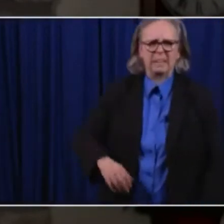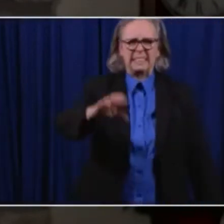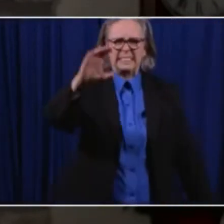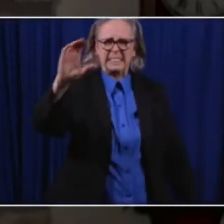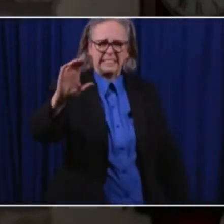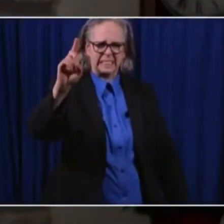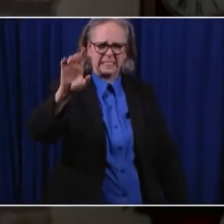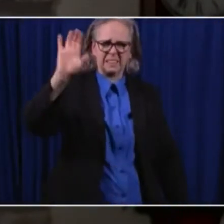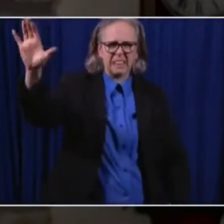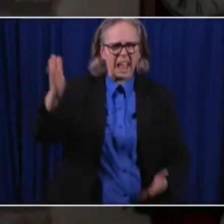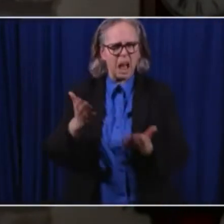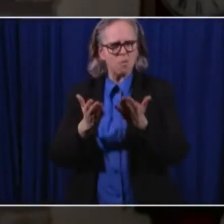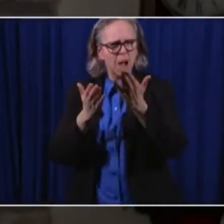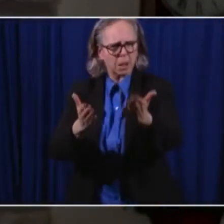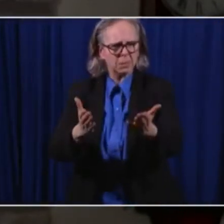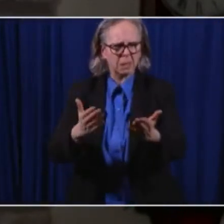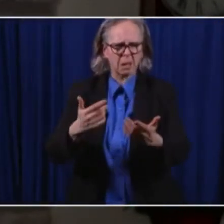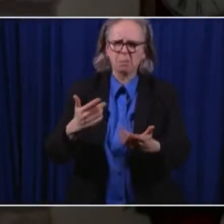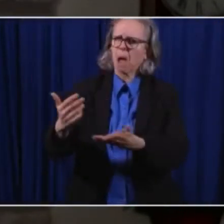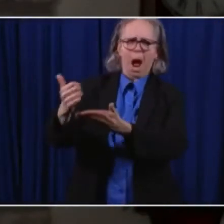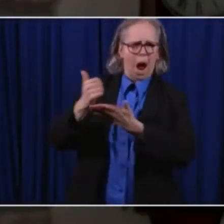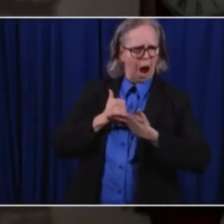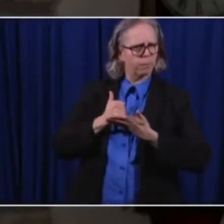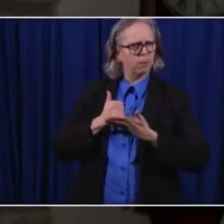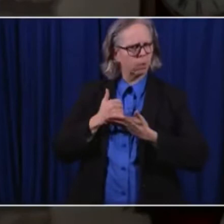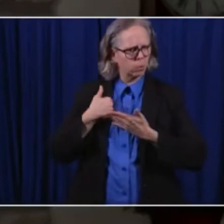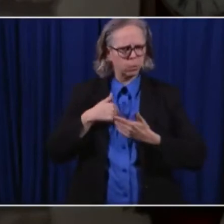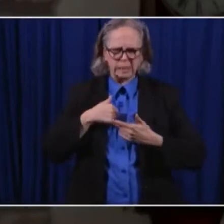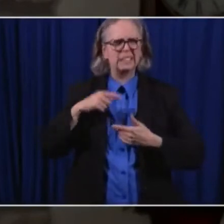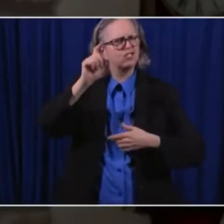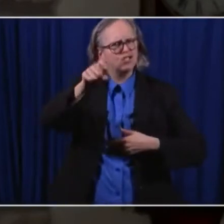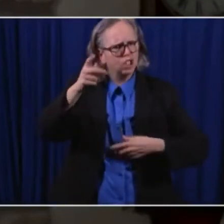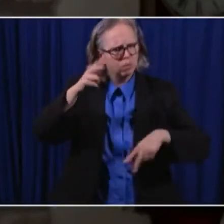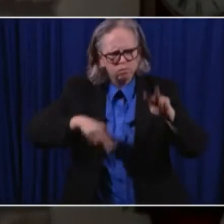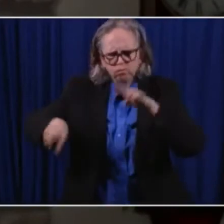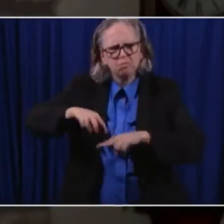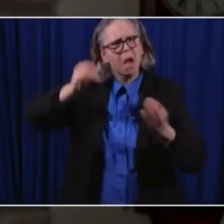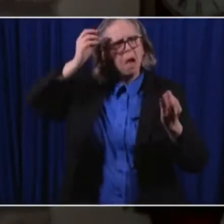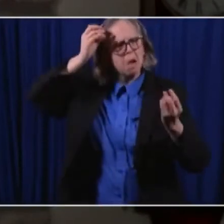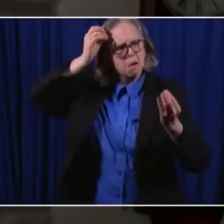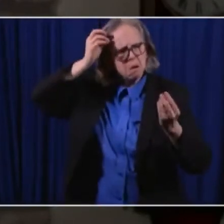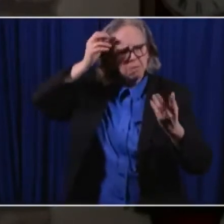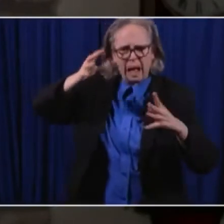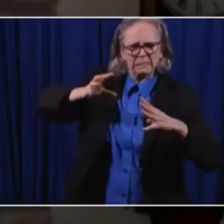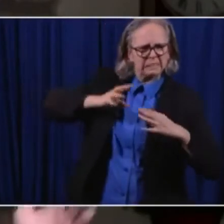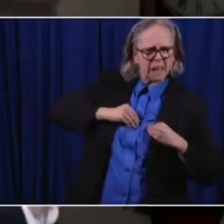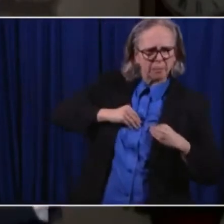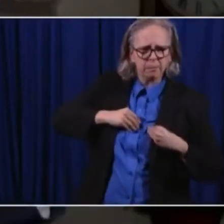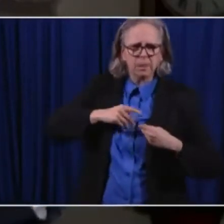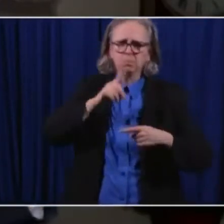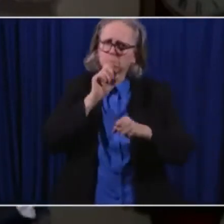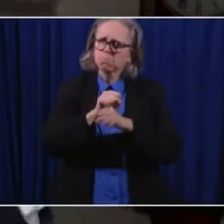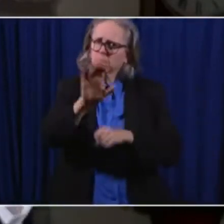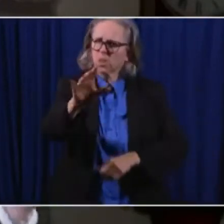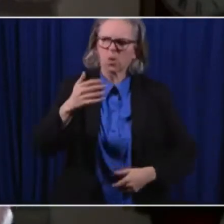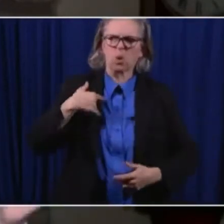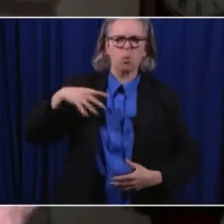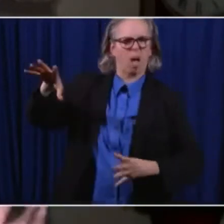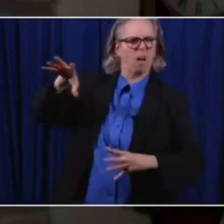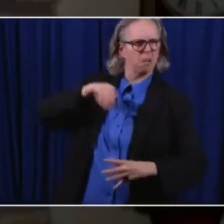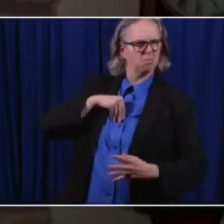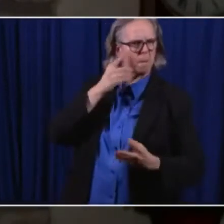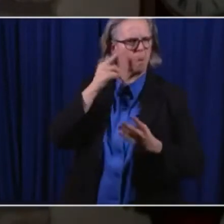certainly should be considered by us and is being considered by us. It's also, Randy, a large group of